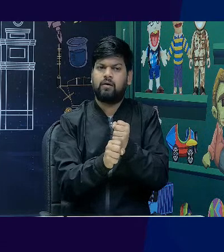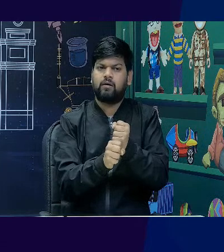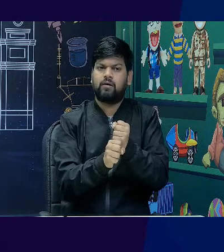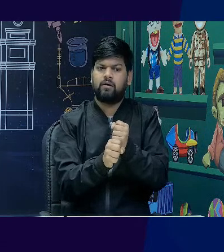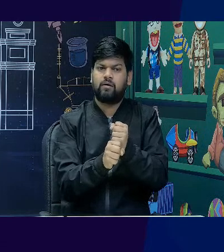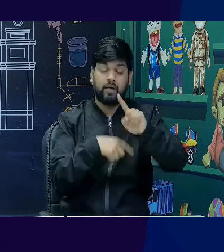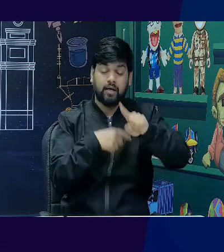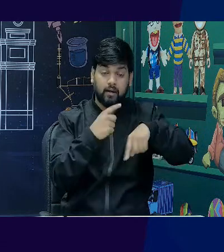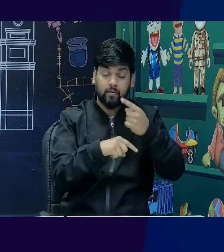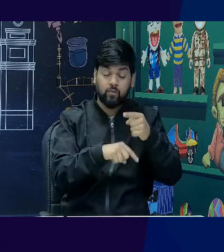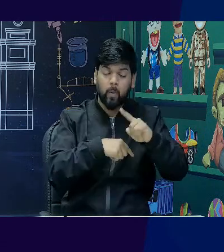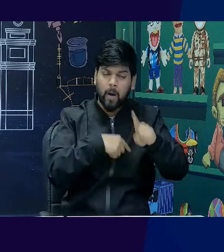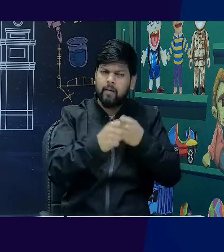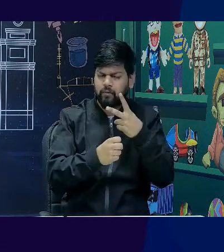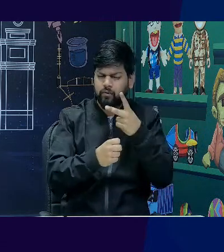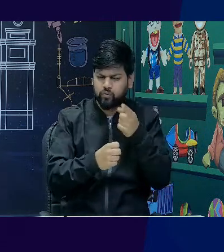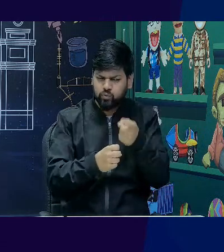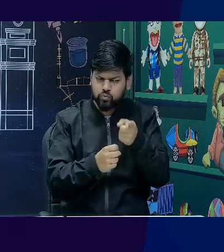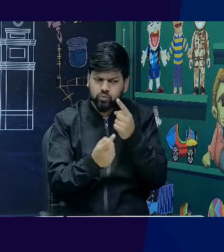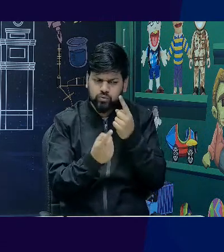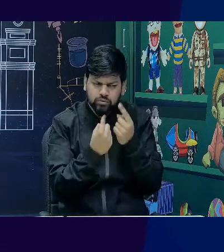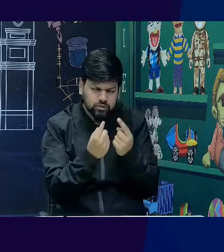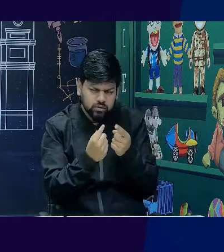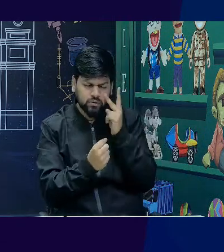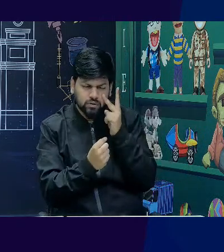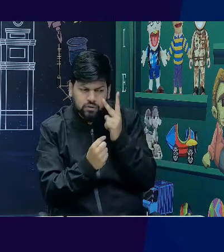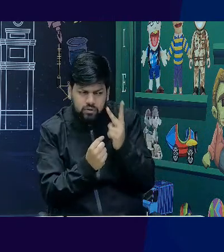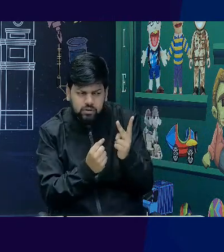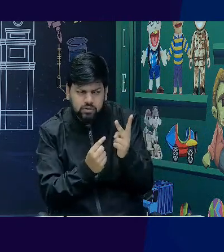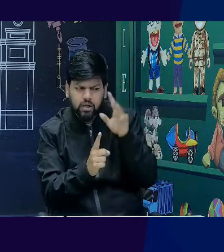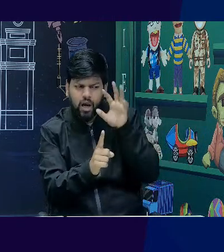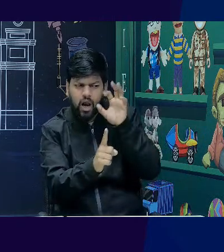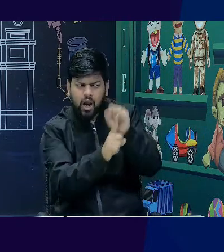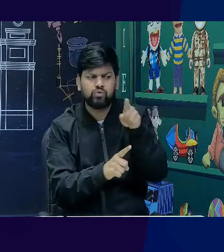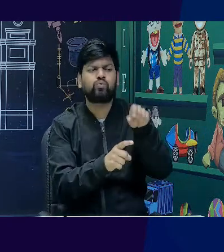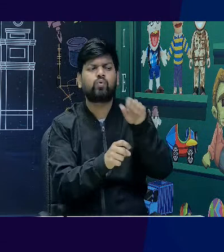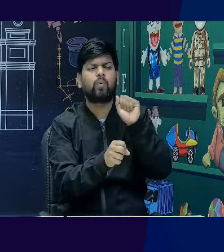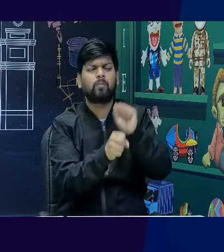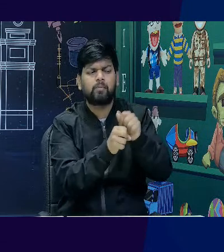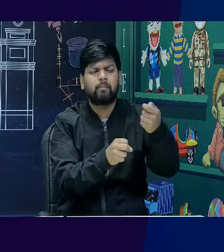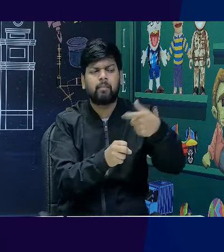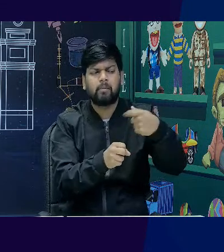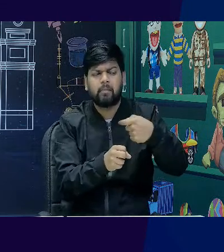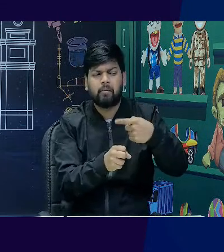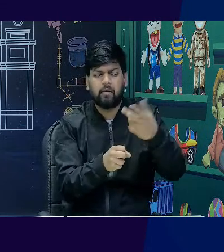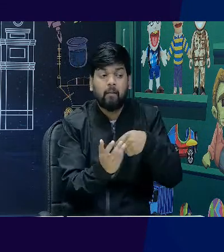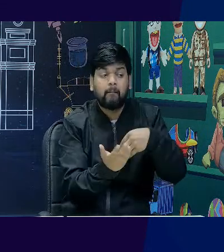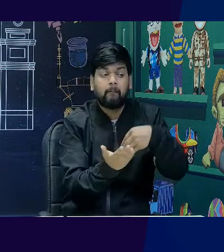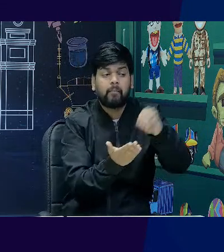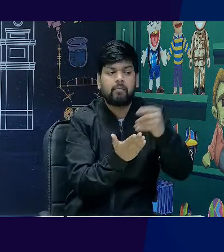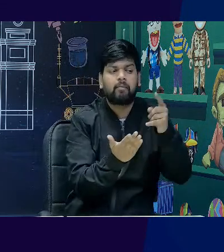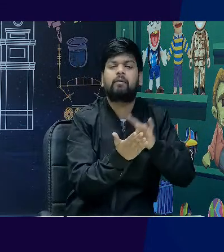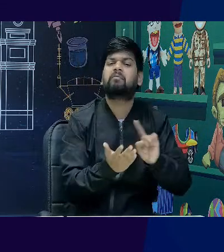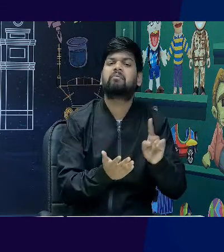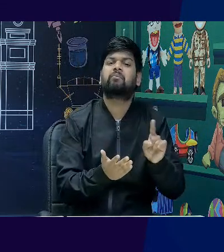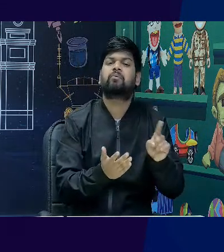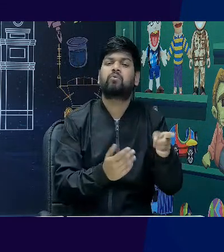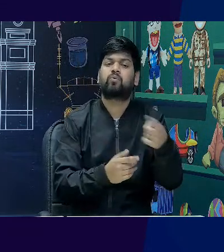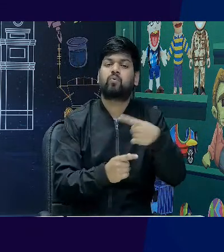of wondering where it all went. And there you have it, the basics of a budget. Now it's time to create your own. Go to